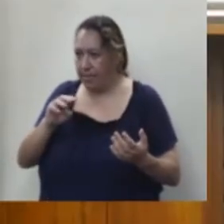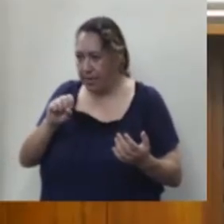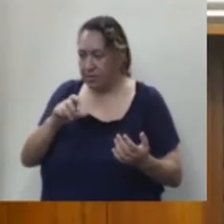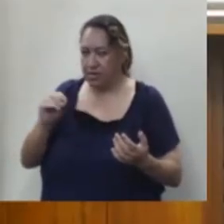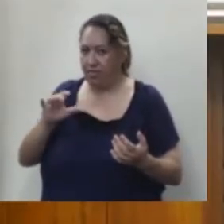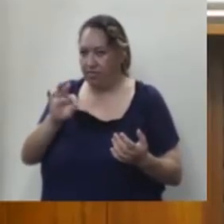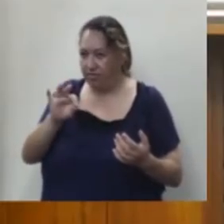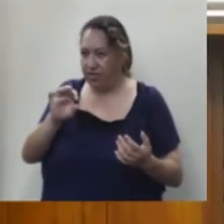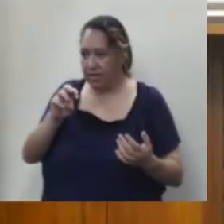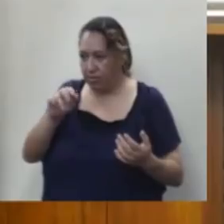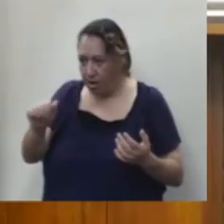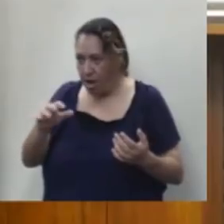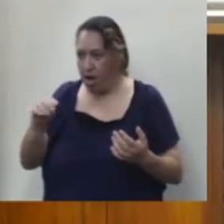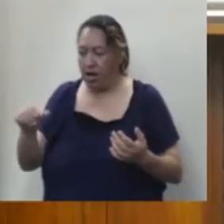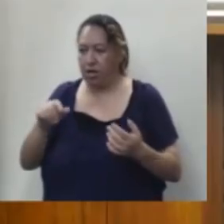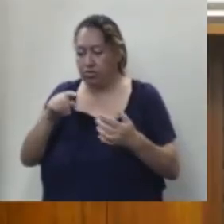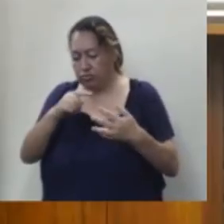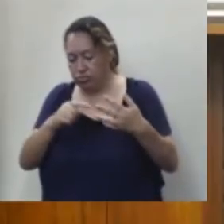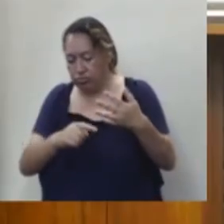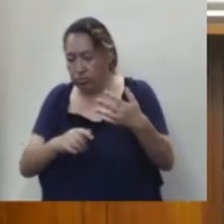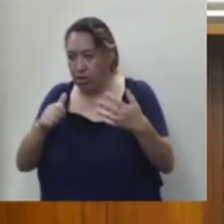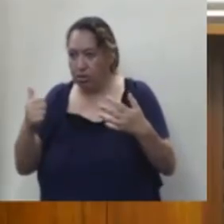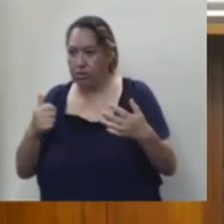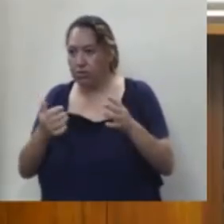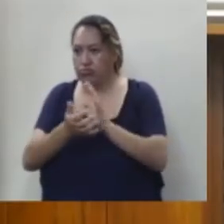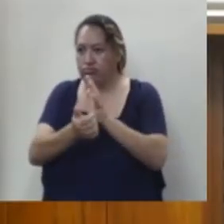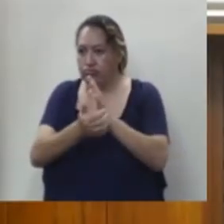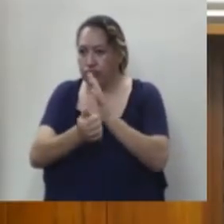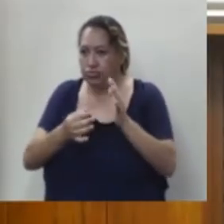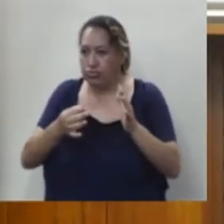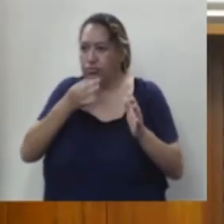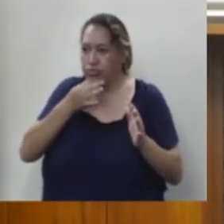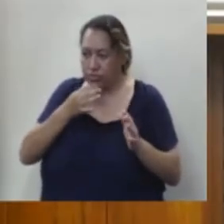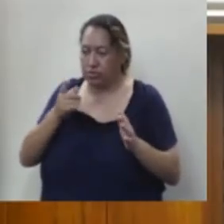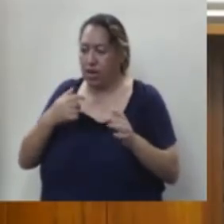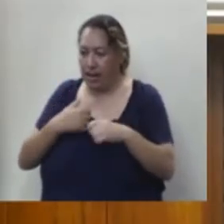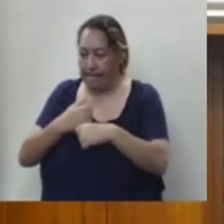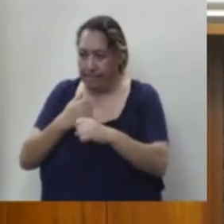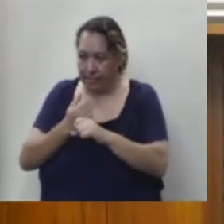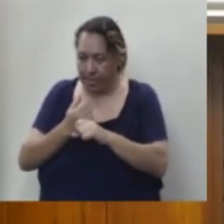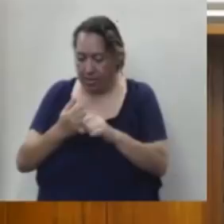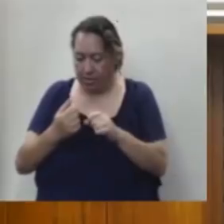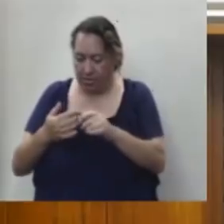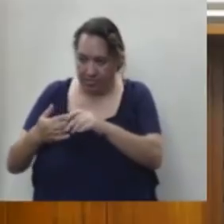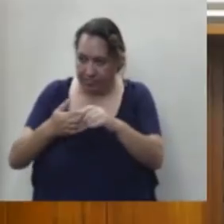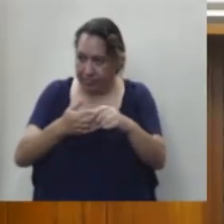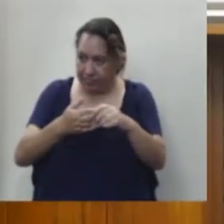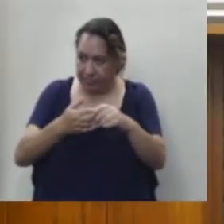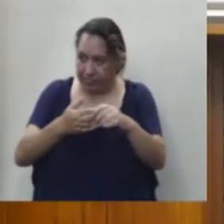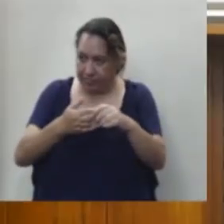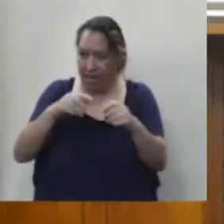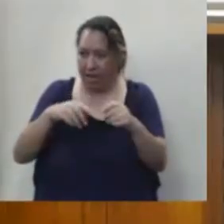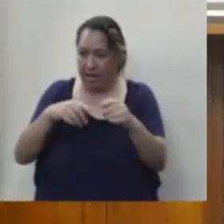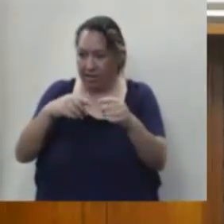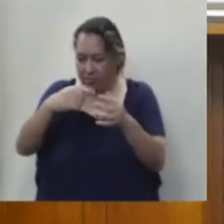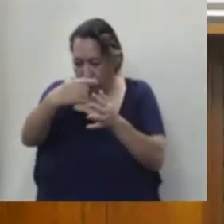other experts that have produced these guidelines. And what the guidelines are. I don't have them right in